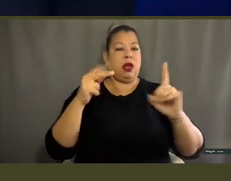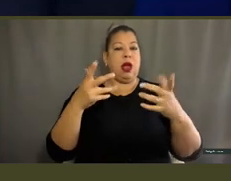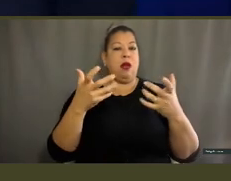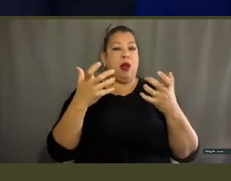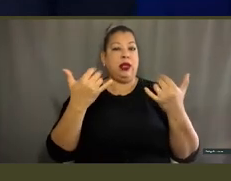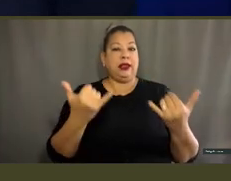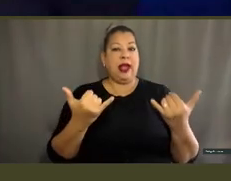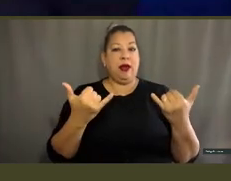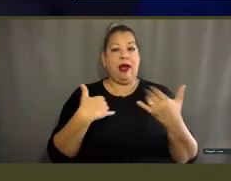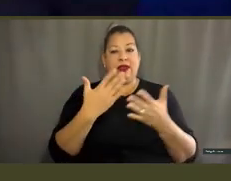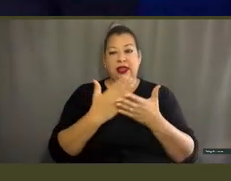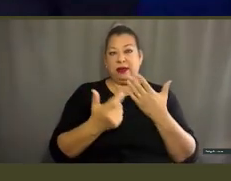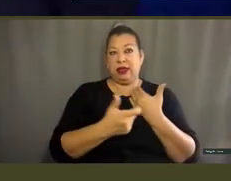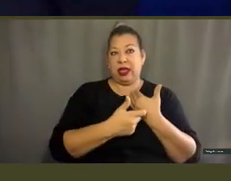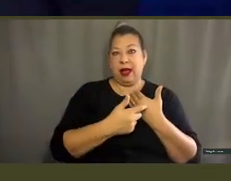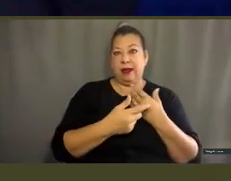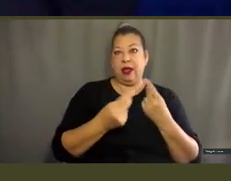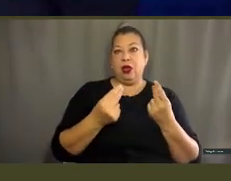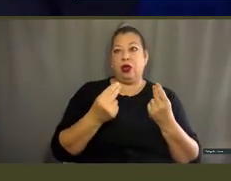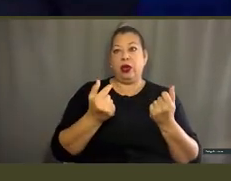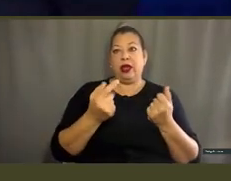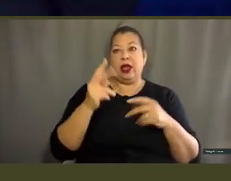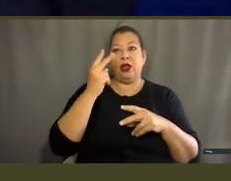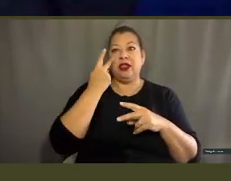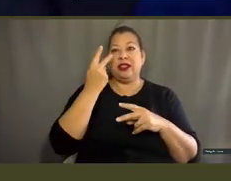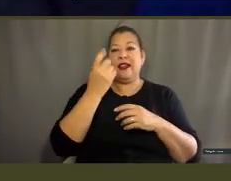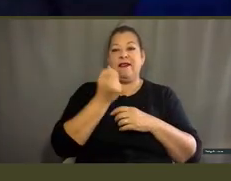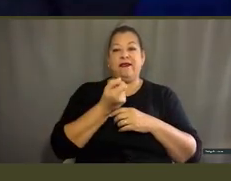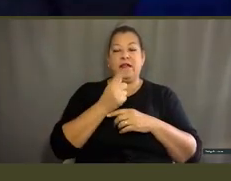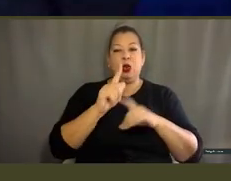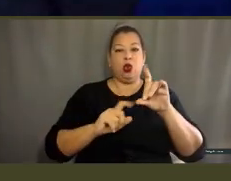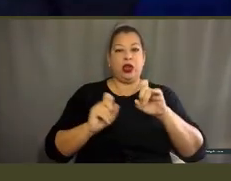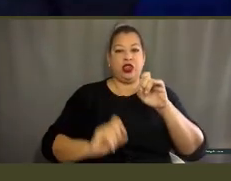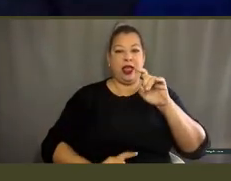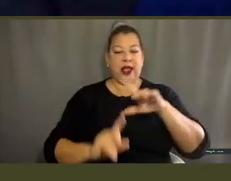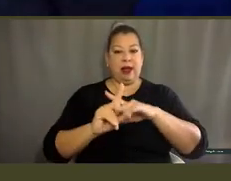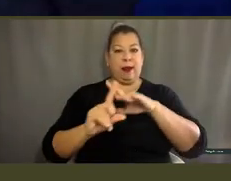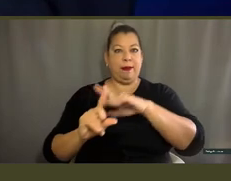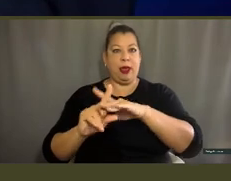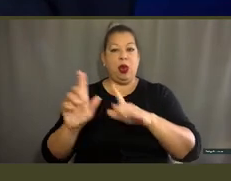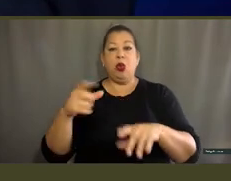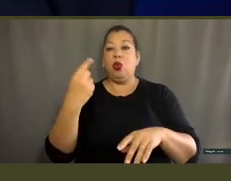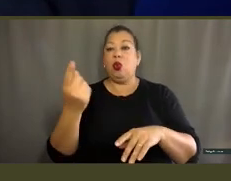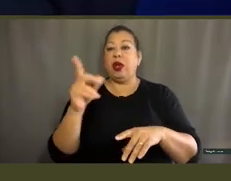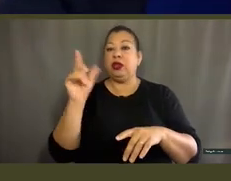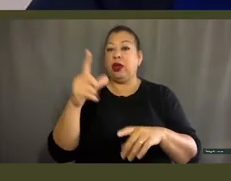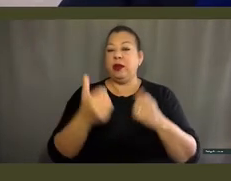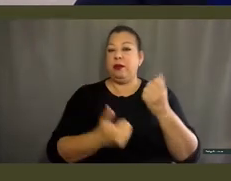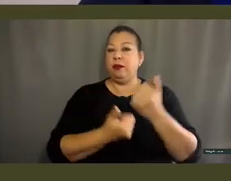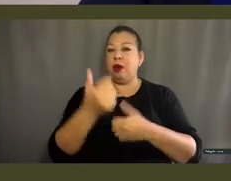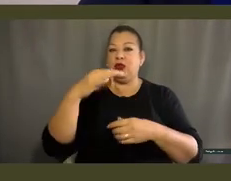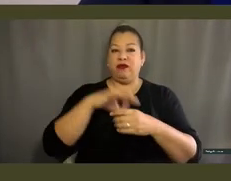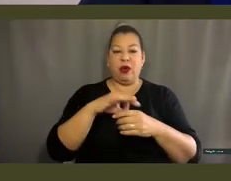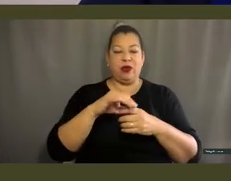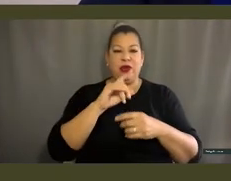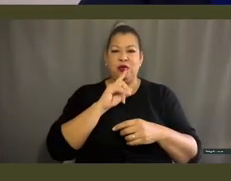some time, so I just want to quickly look at a couple of questions that have come in. One that's actually got the most votes, and I'm not quite